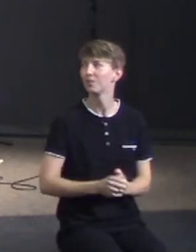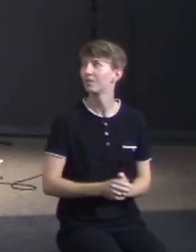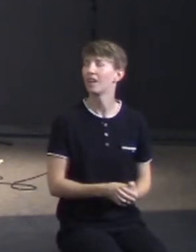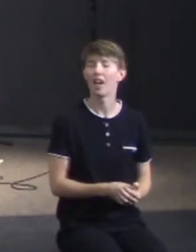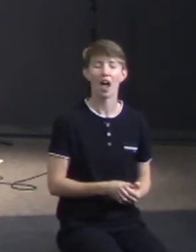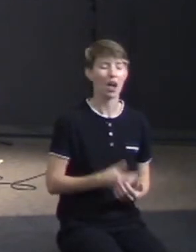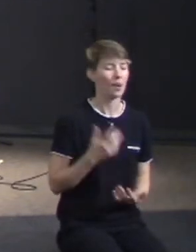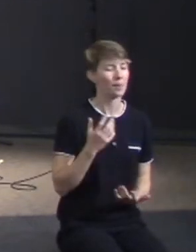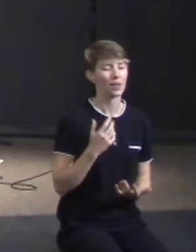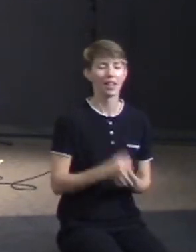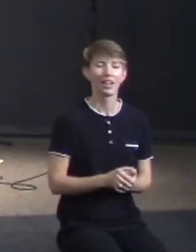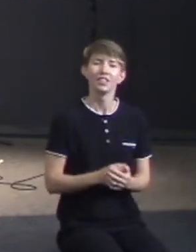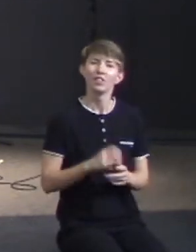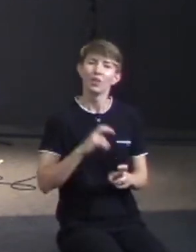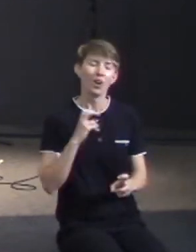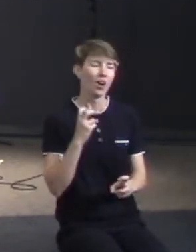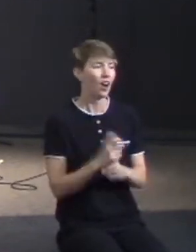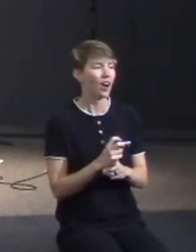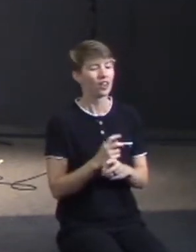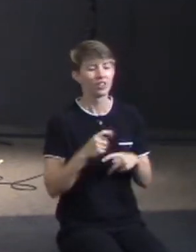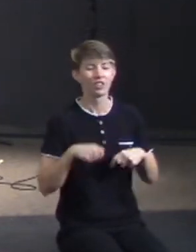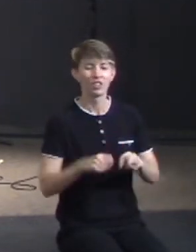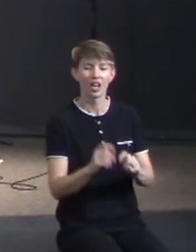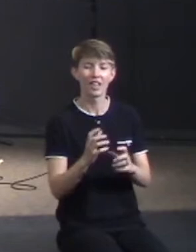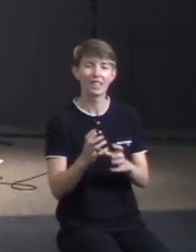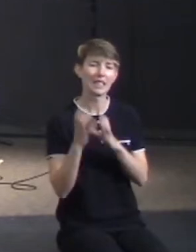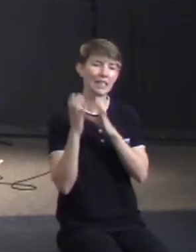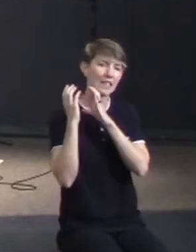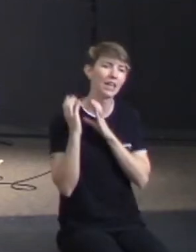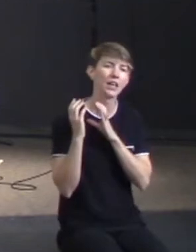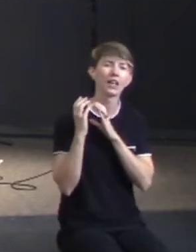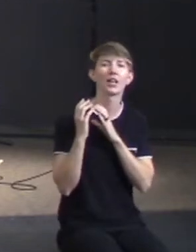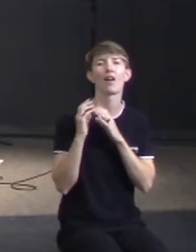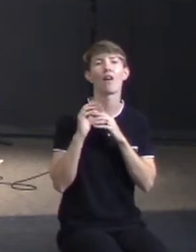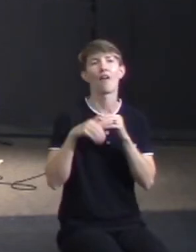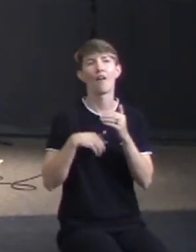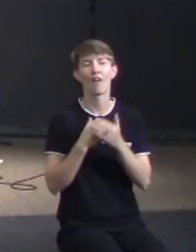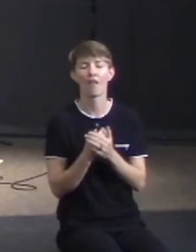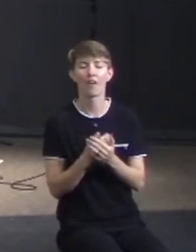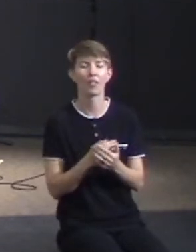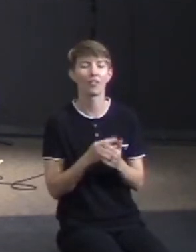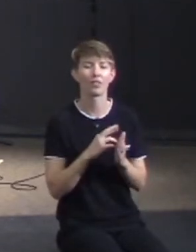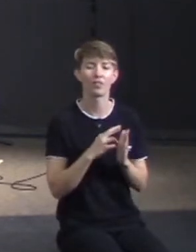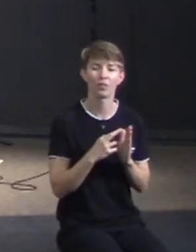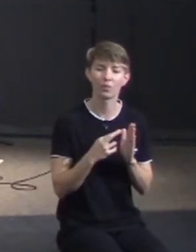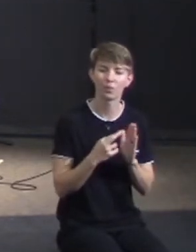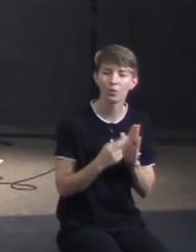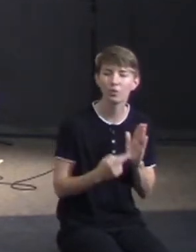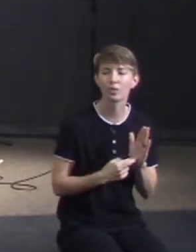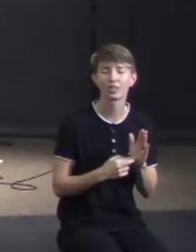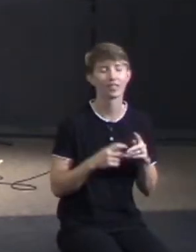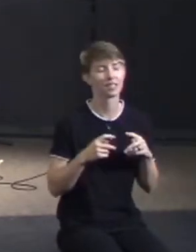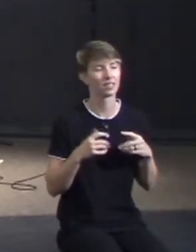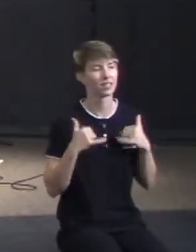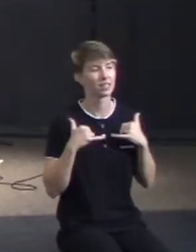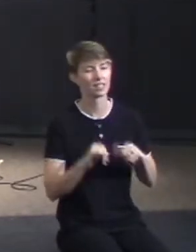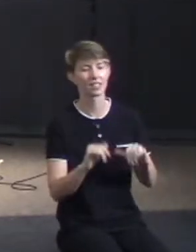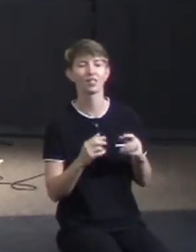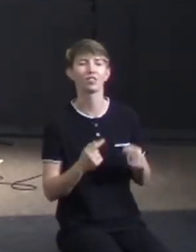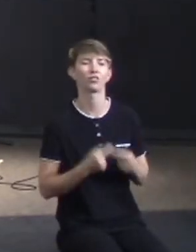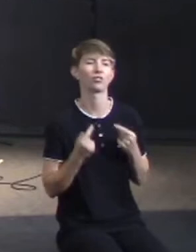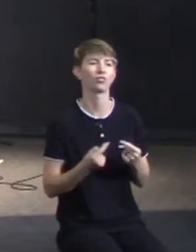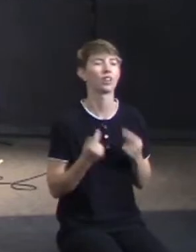man, it is too hard to try to carry the weight of all of these rules and still struggle every day to put something in our